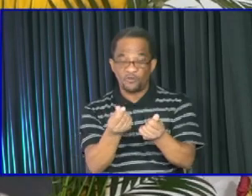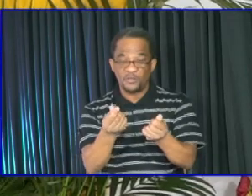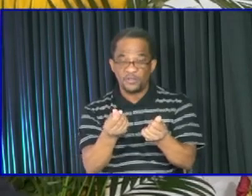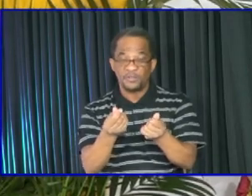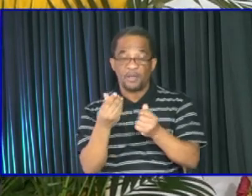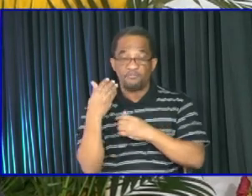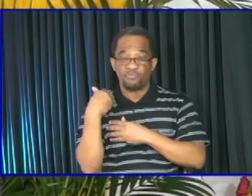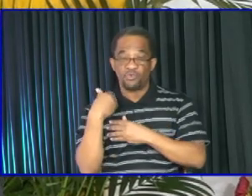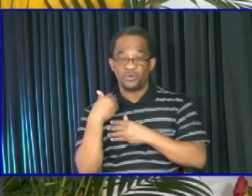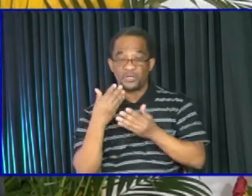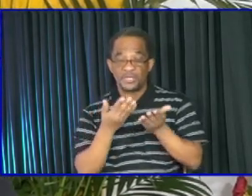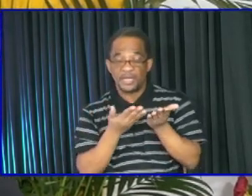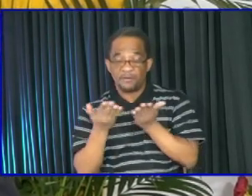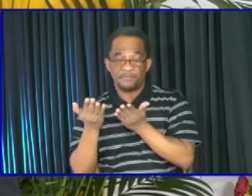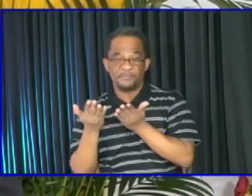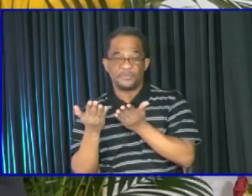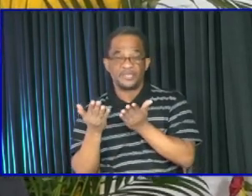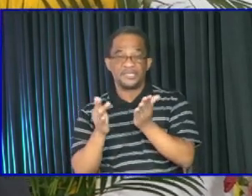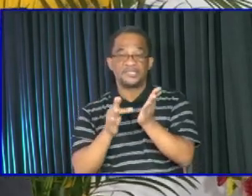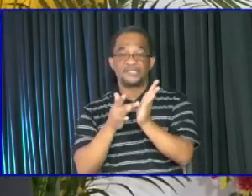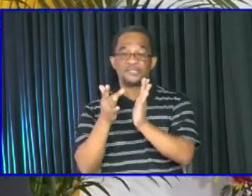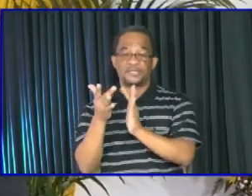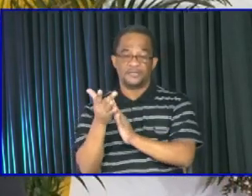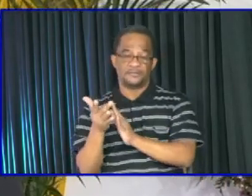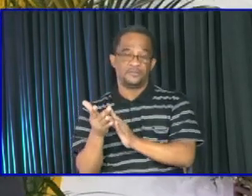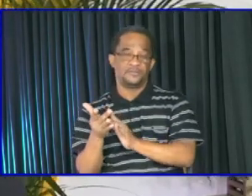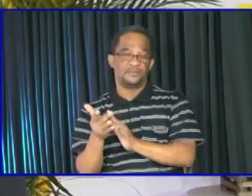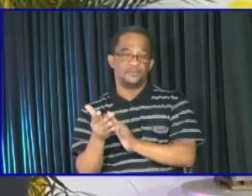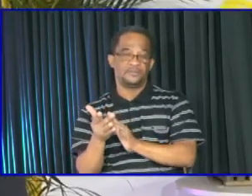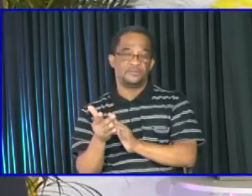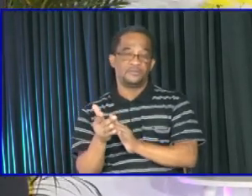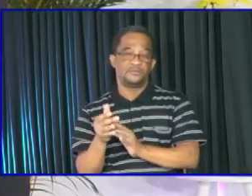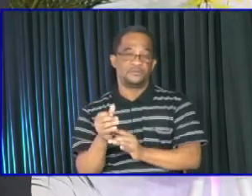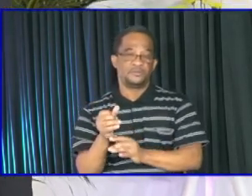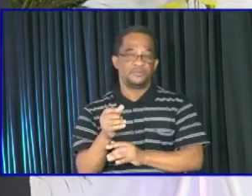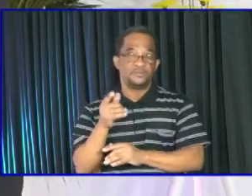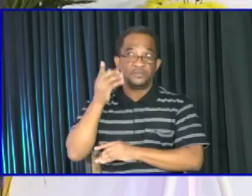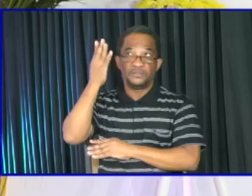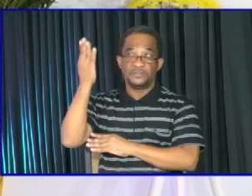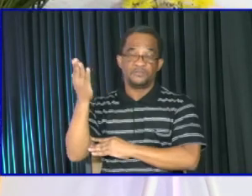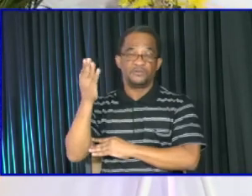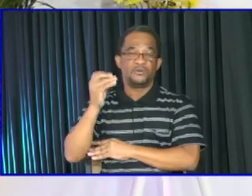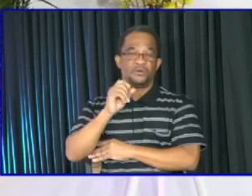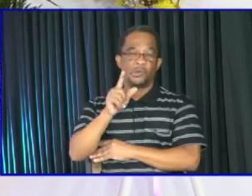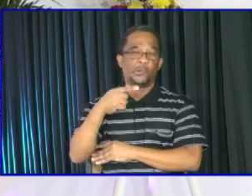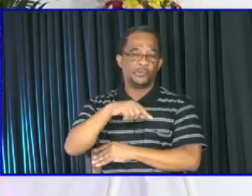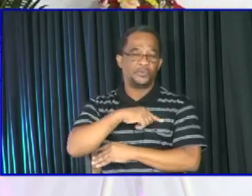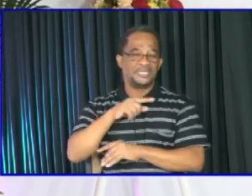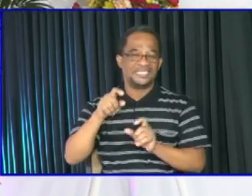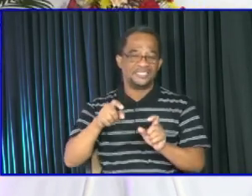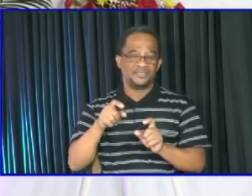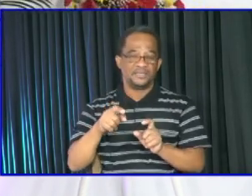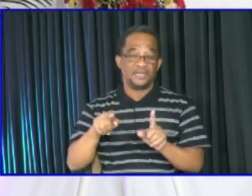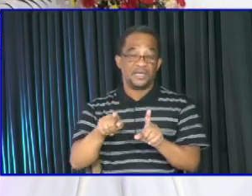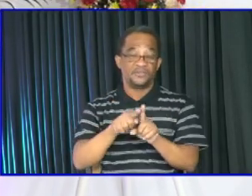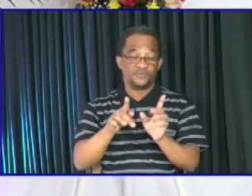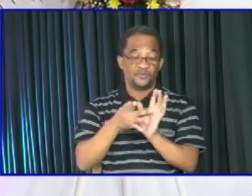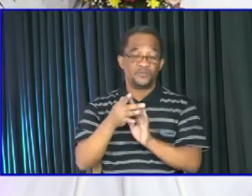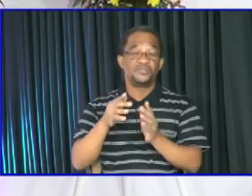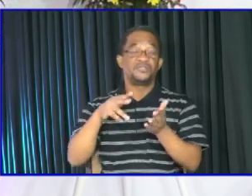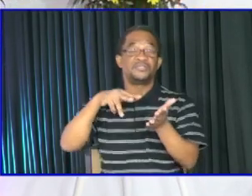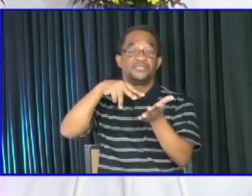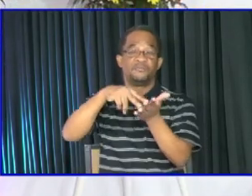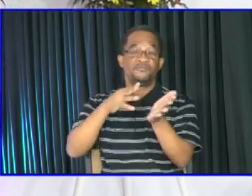bearer. Jesus is all that we need. So we have Jesus standing before them.